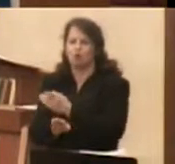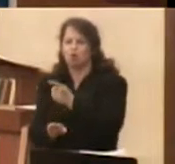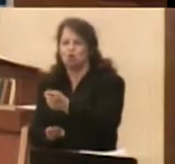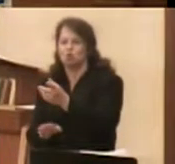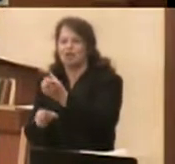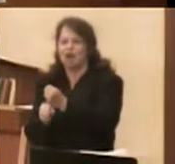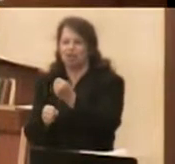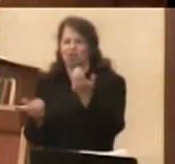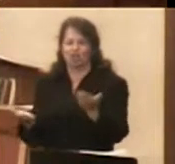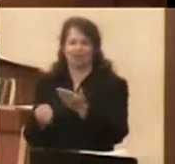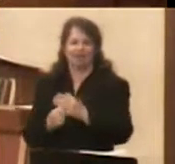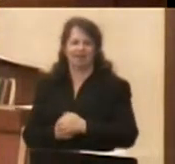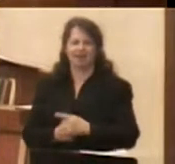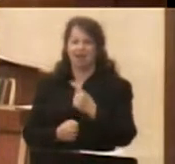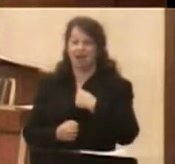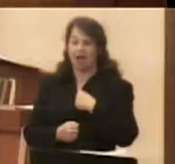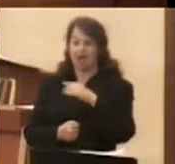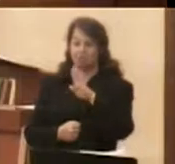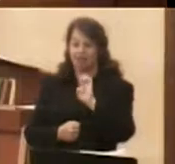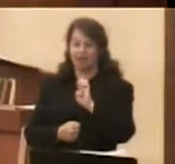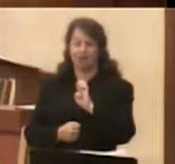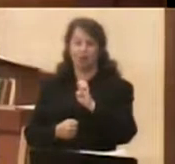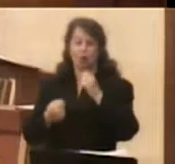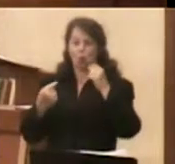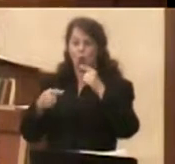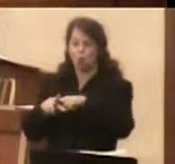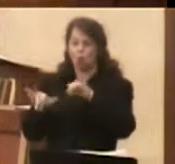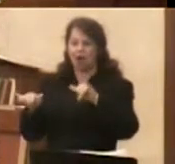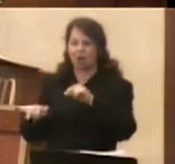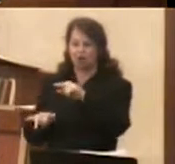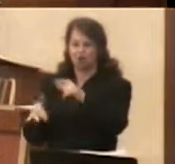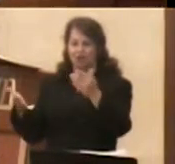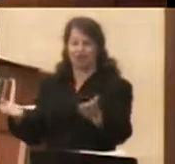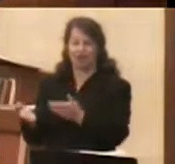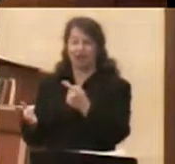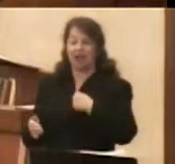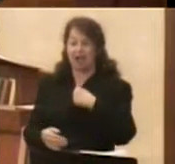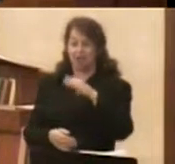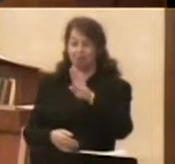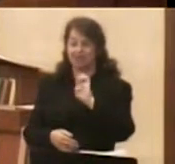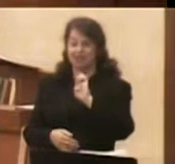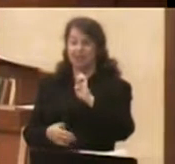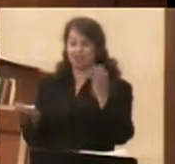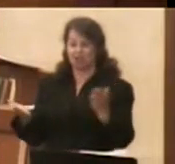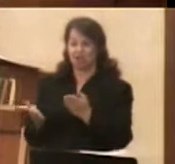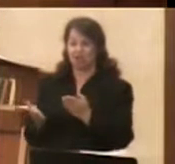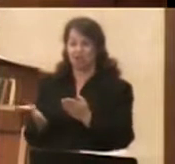be while you are here. And I be here long after you're gone.